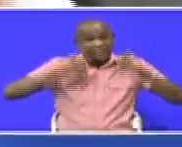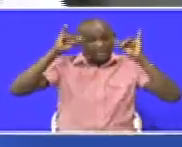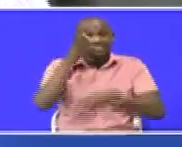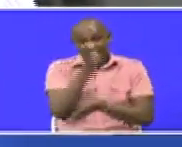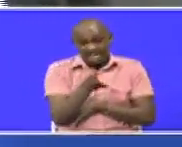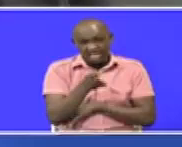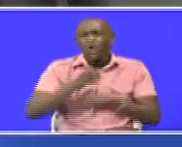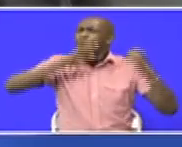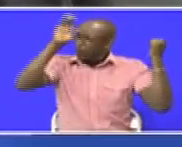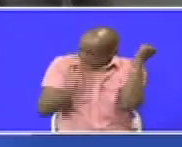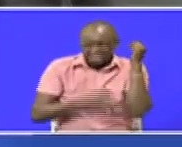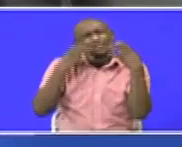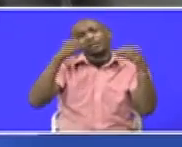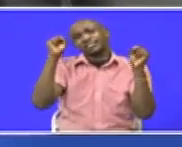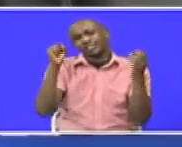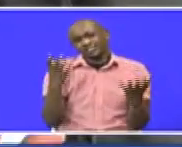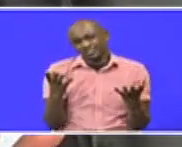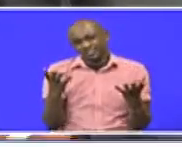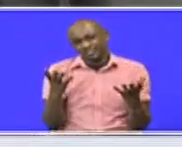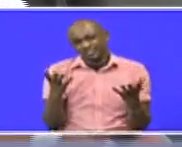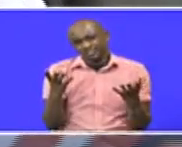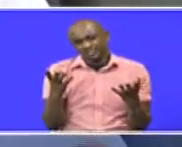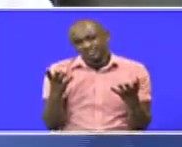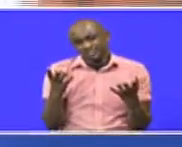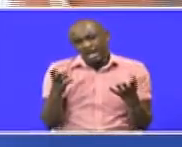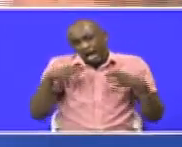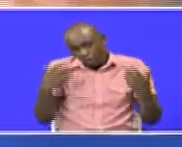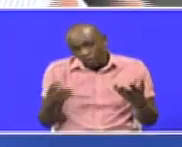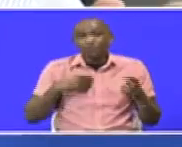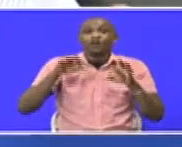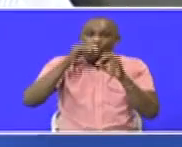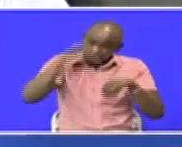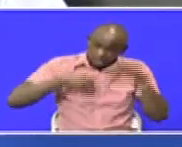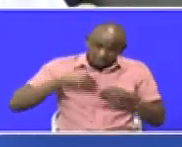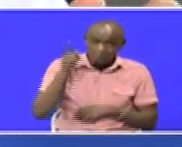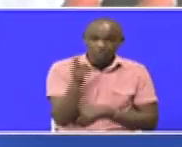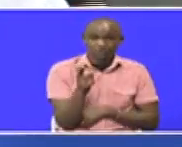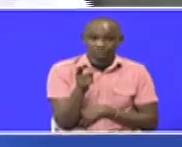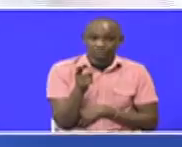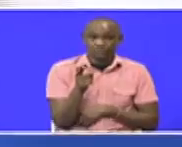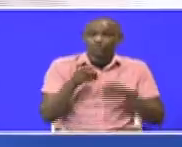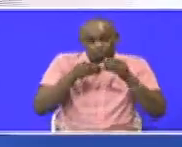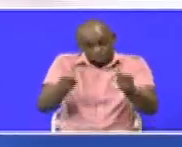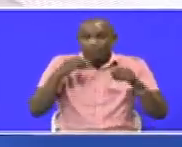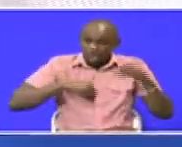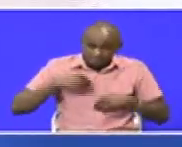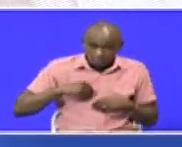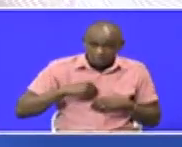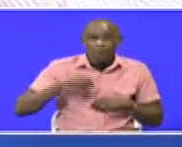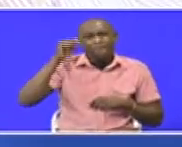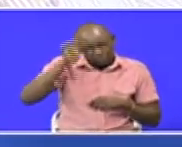the worst president in terms of handling corruption that Kenya will